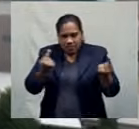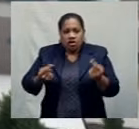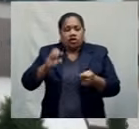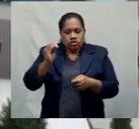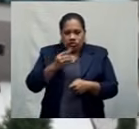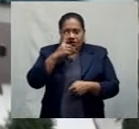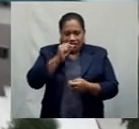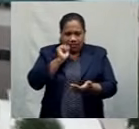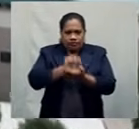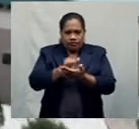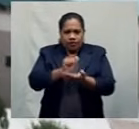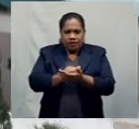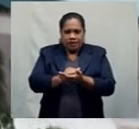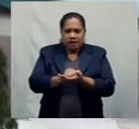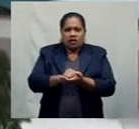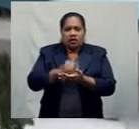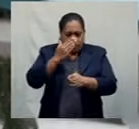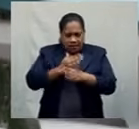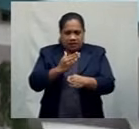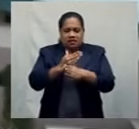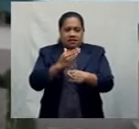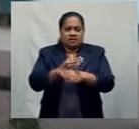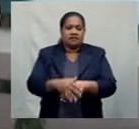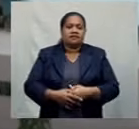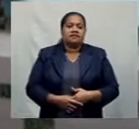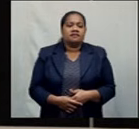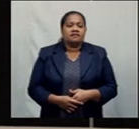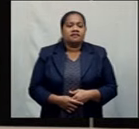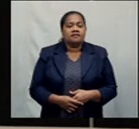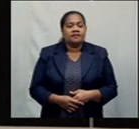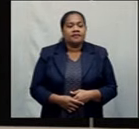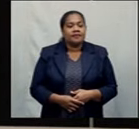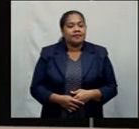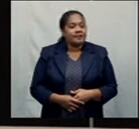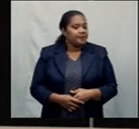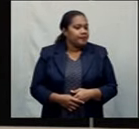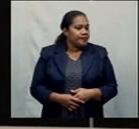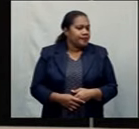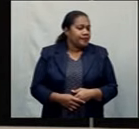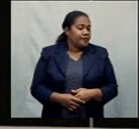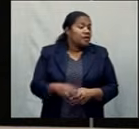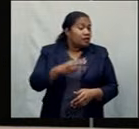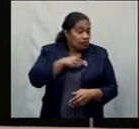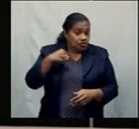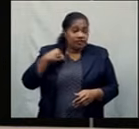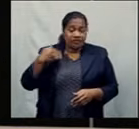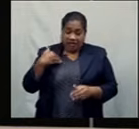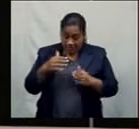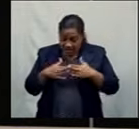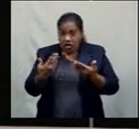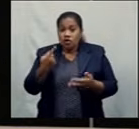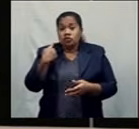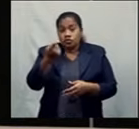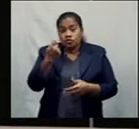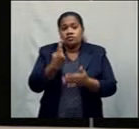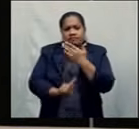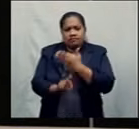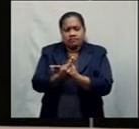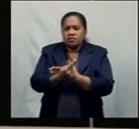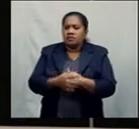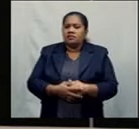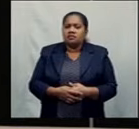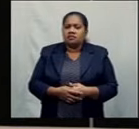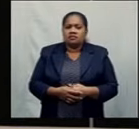be effective. Christiana Oluwai, FBC News. The Ministry of Health will soon begin administering the